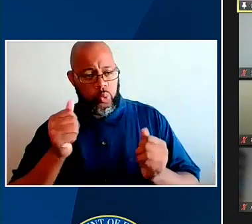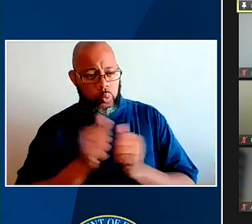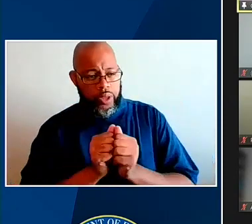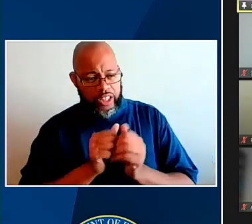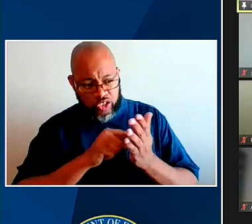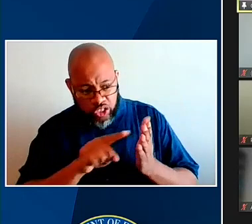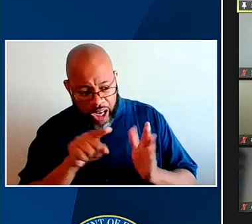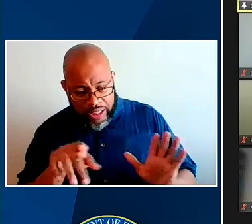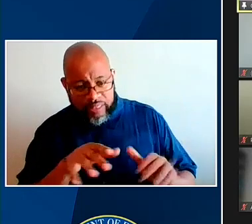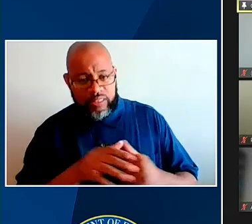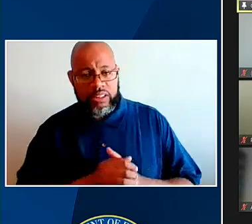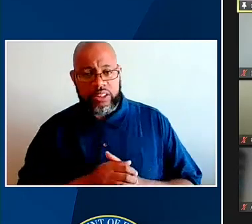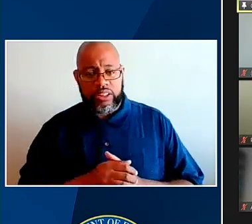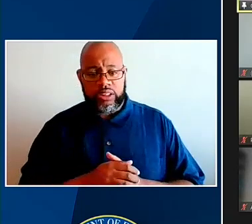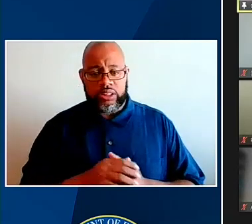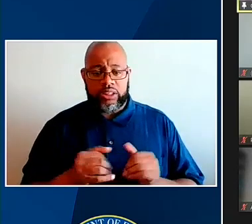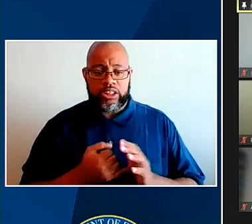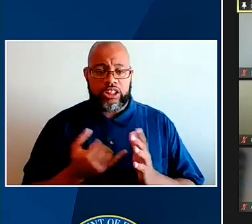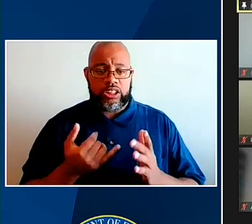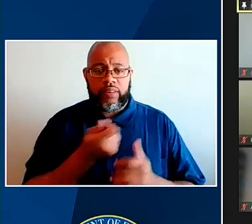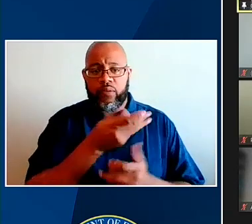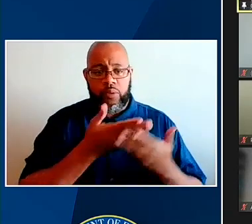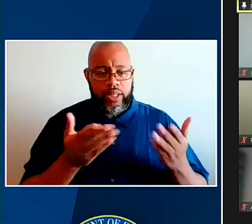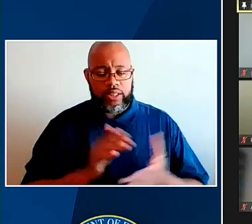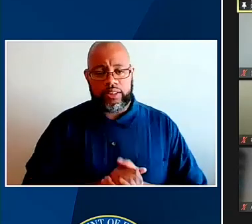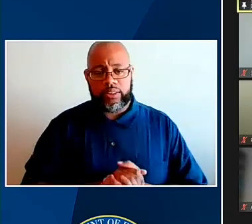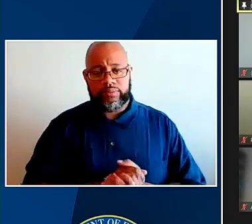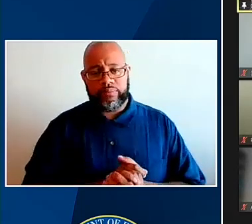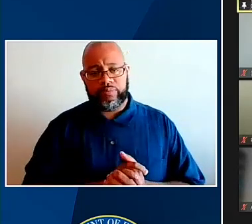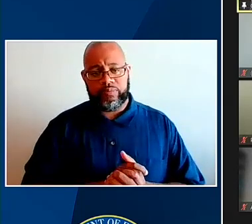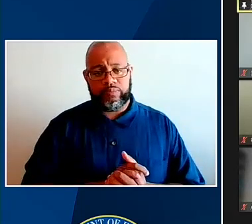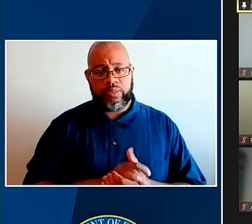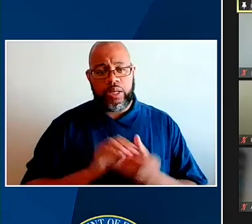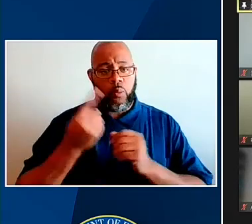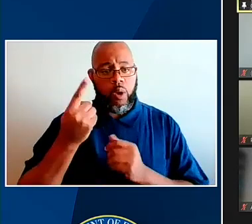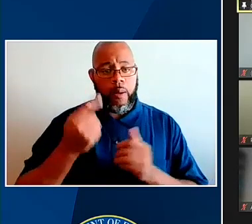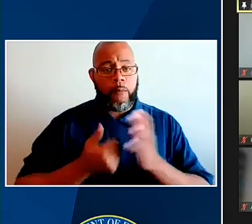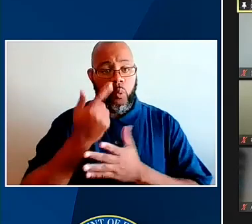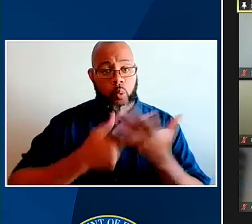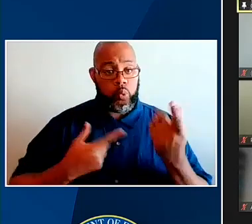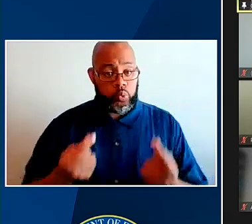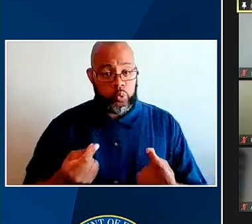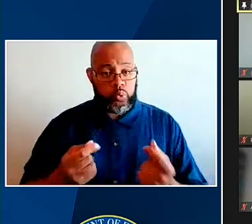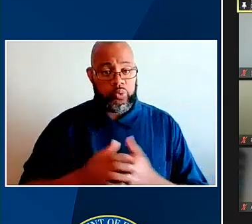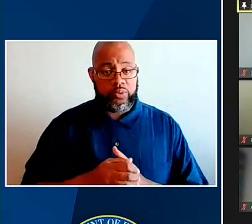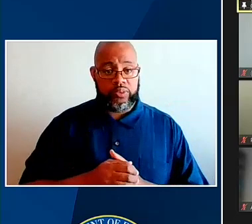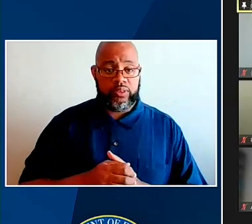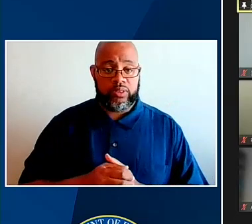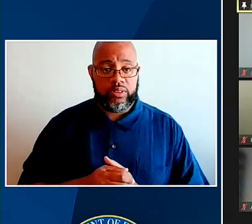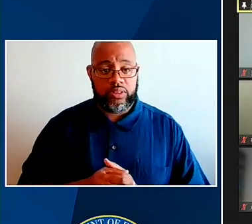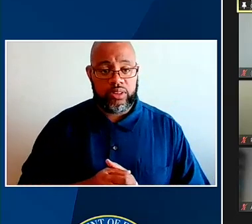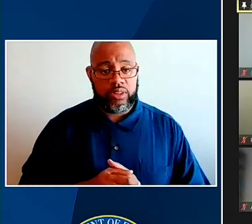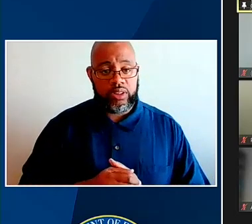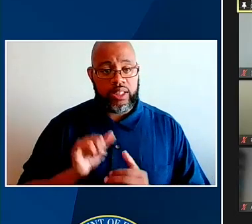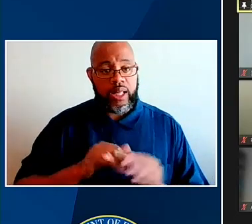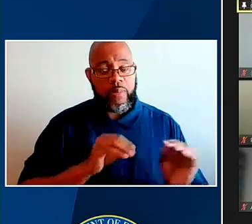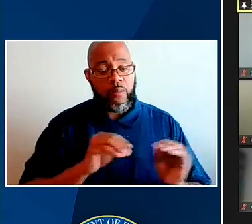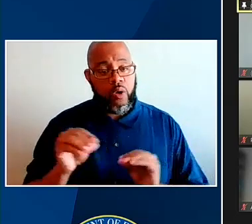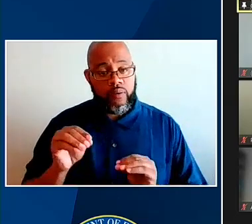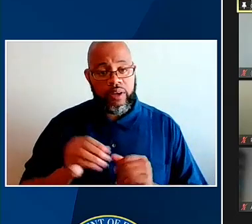I would just a couple of things. Number one, most of what we did here was moving